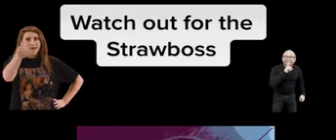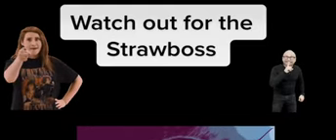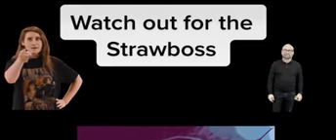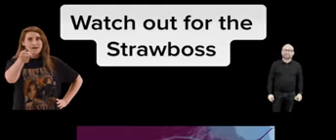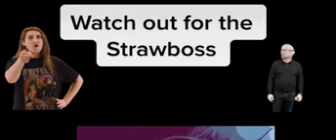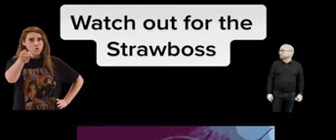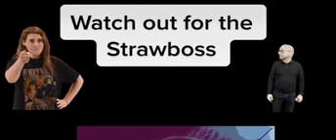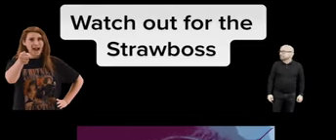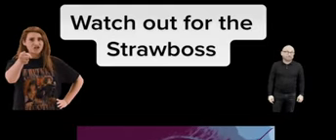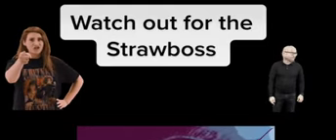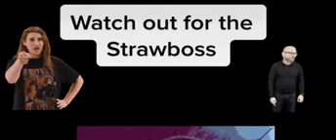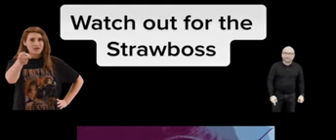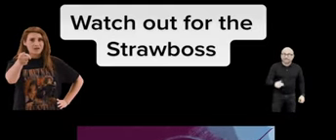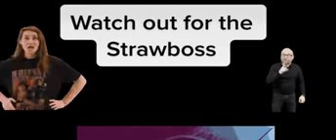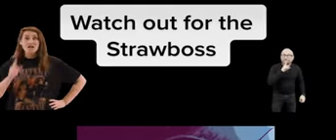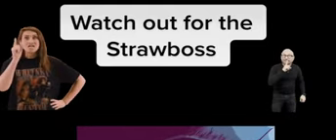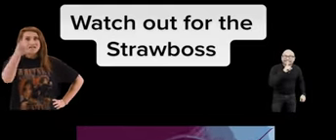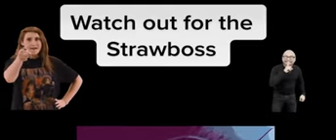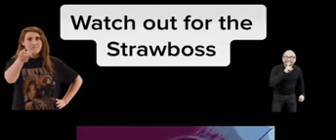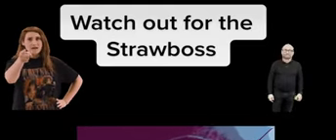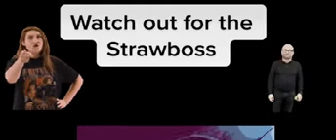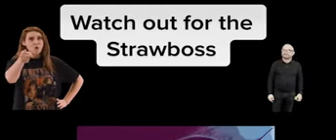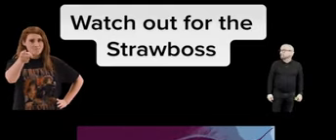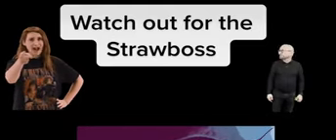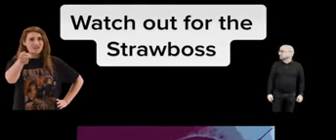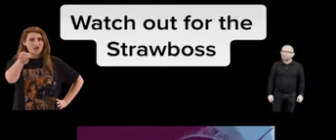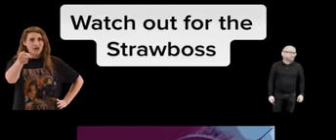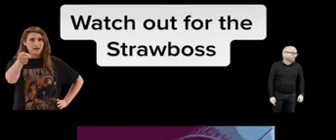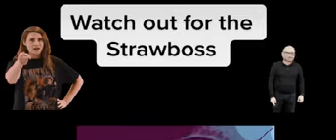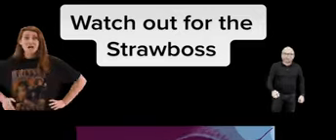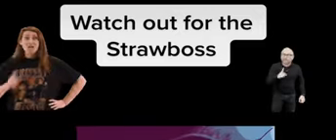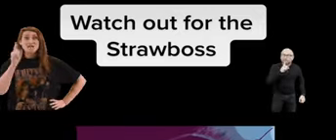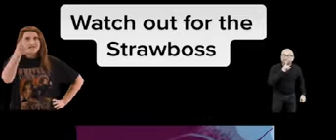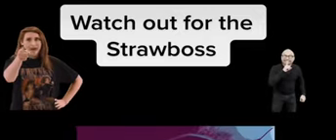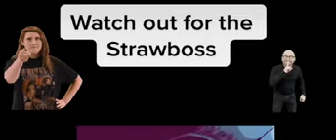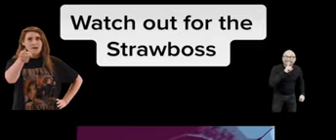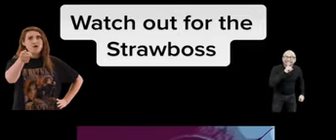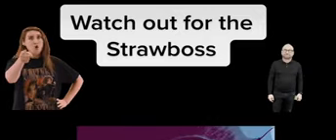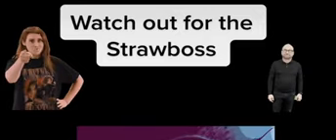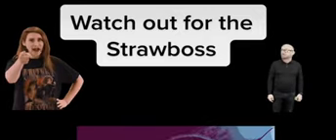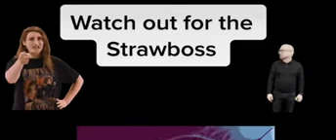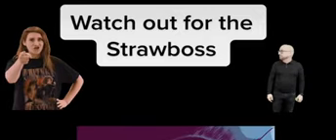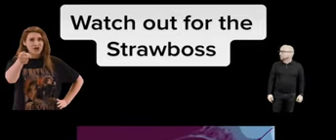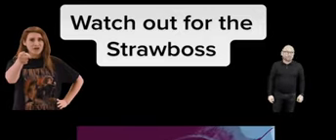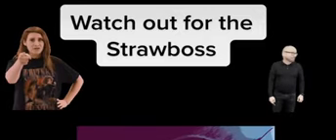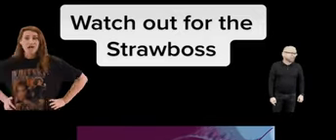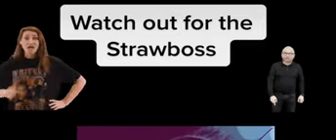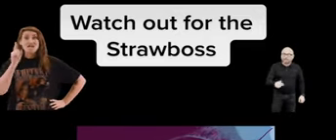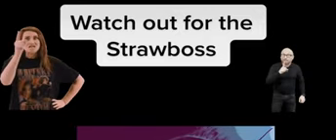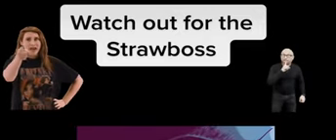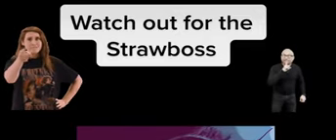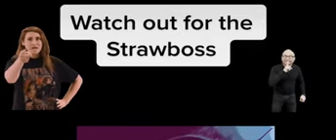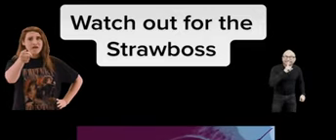workforce. He said, "Son, beware of those straw bosses and always put them in their